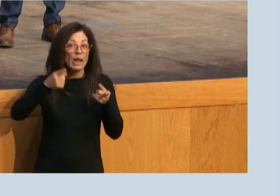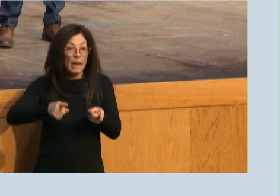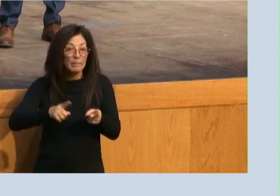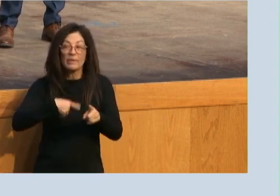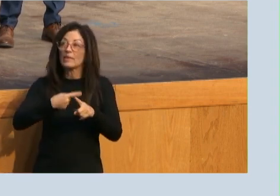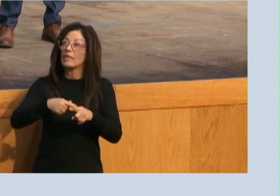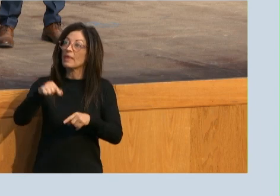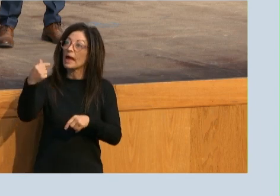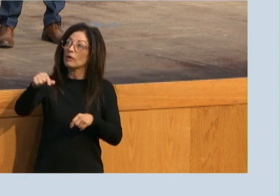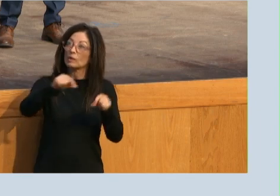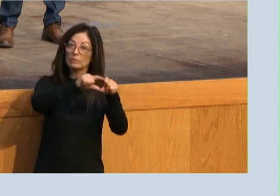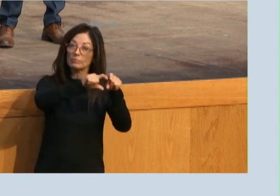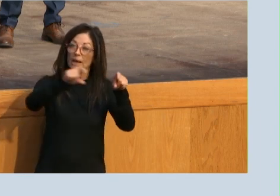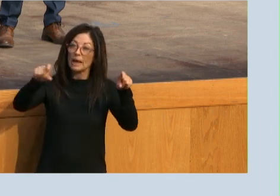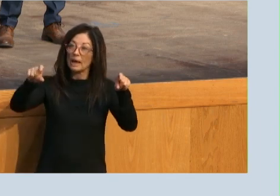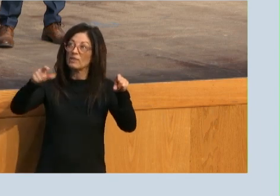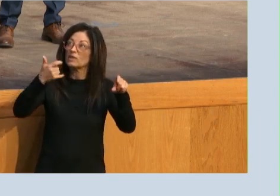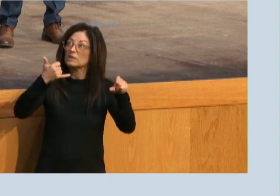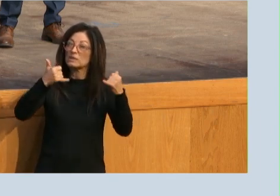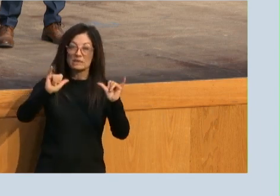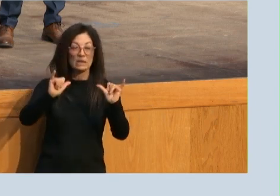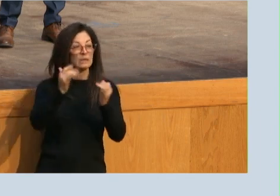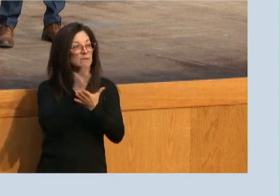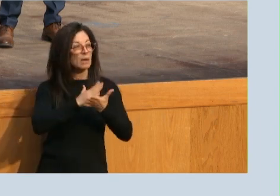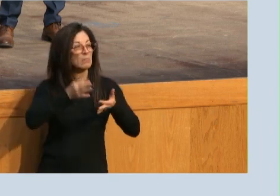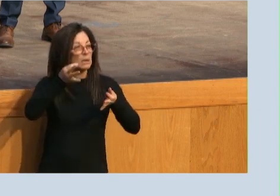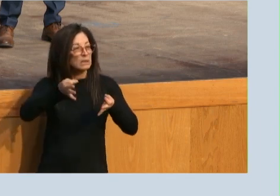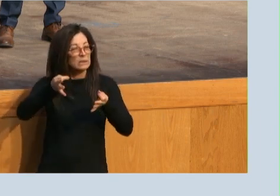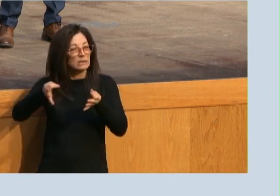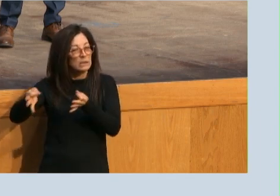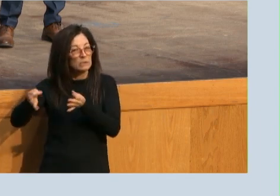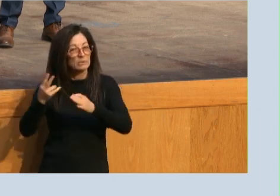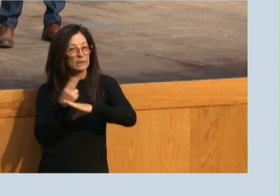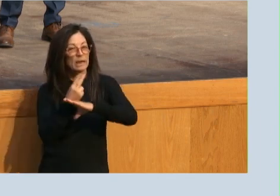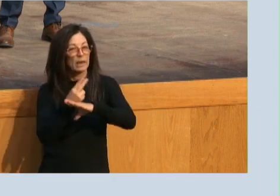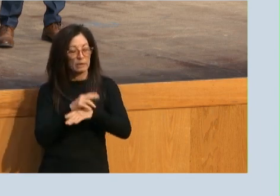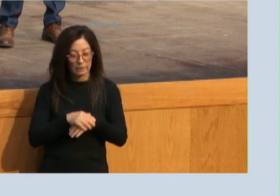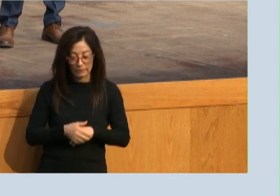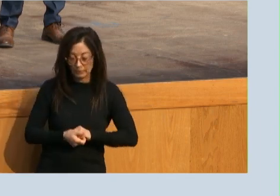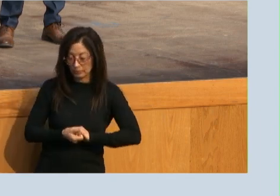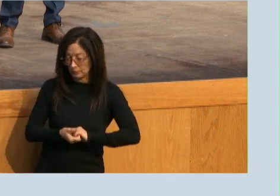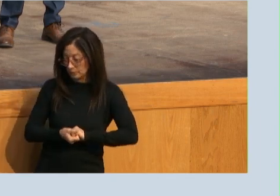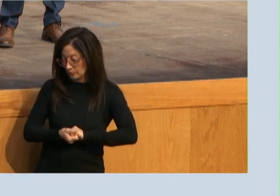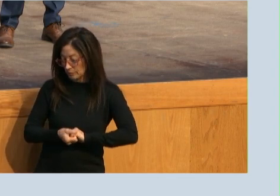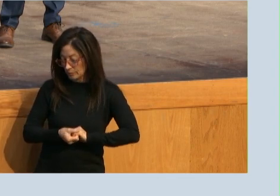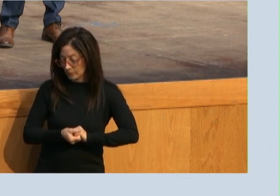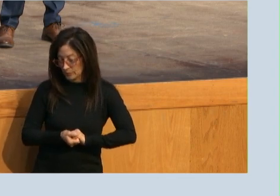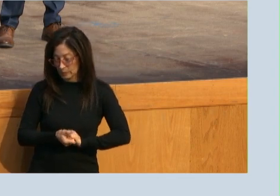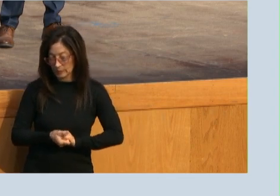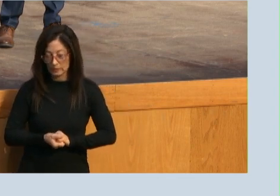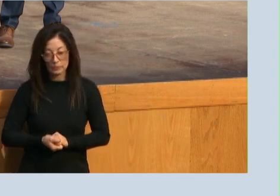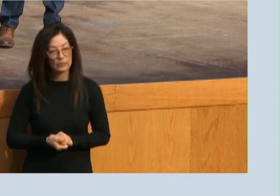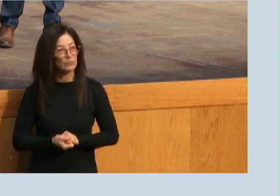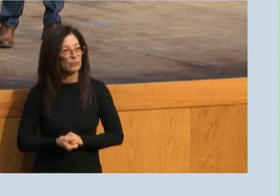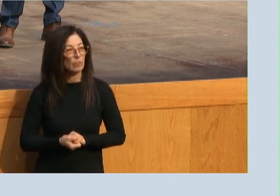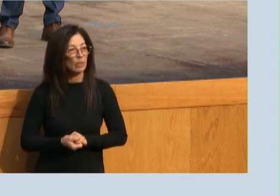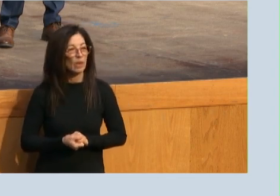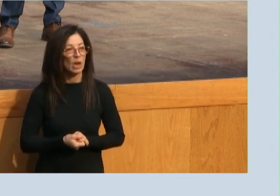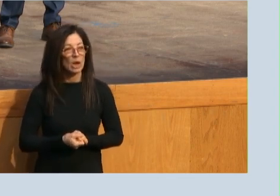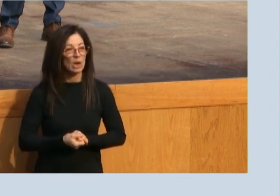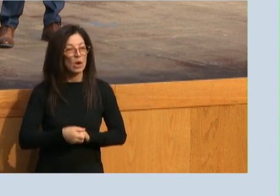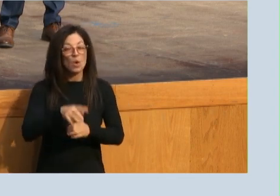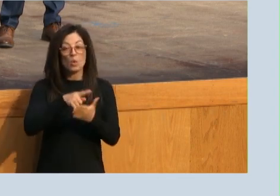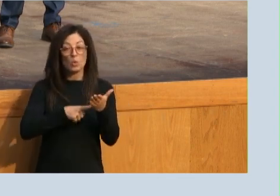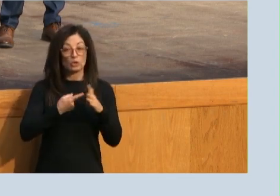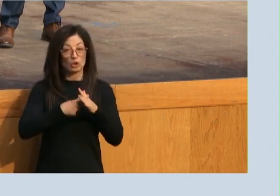green band, then there's still some decision being enacted. And then really what we're starting to see people start to lean